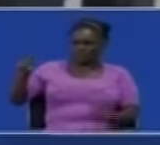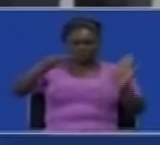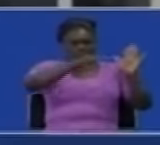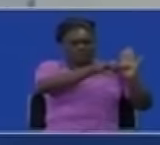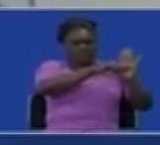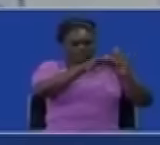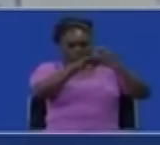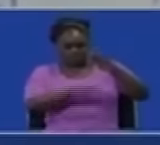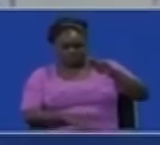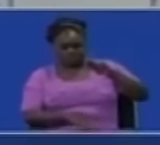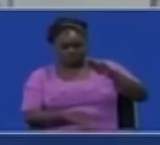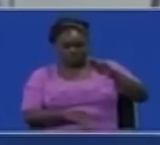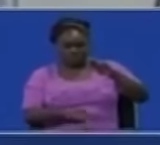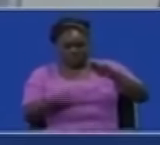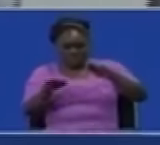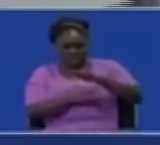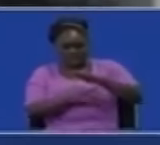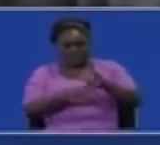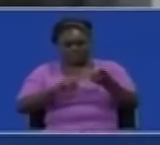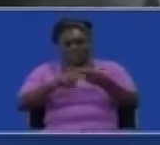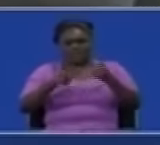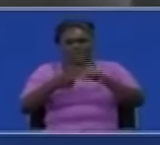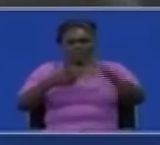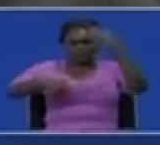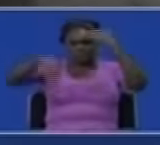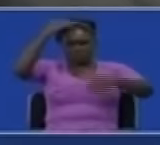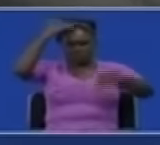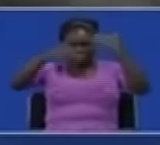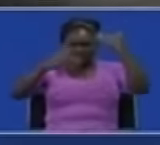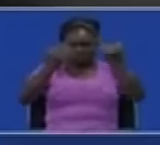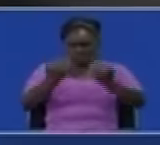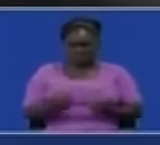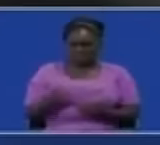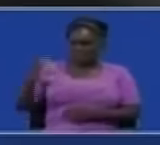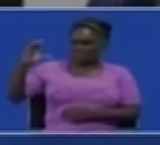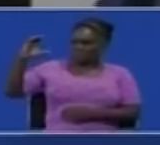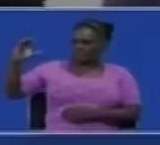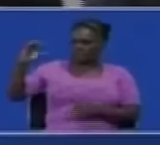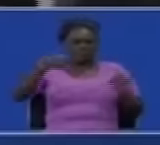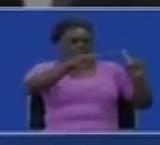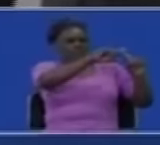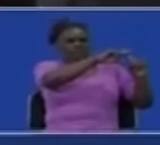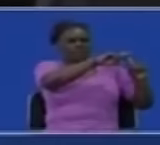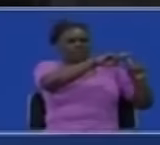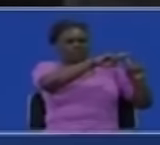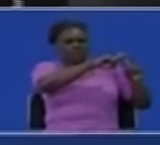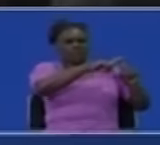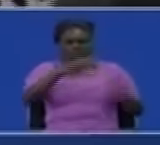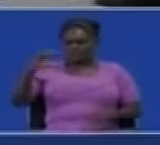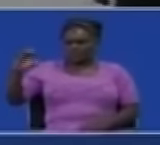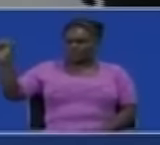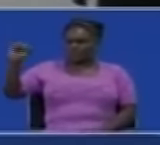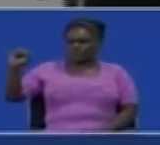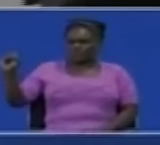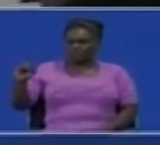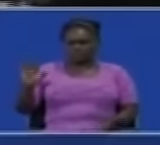below, falling below the threshold of university placement, which requires a minimum grade of C plus. Dr. Matiang'i has